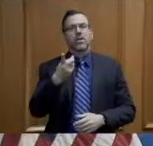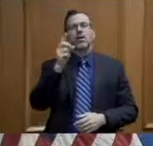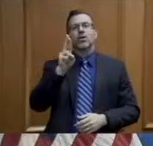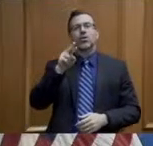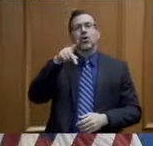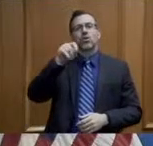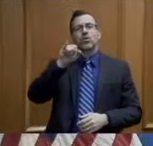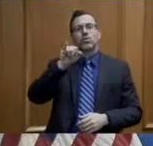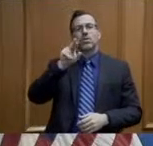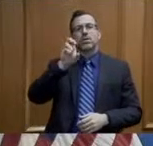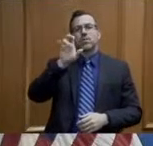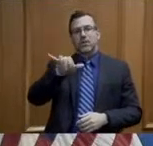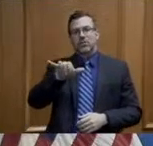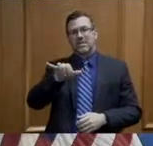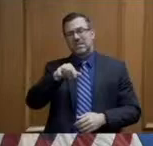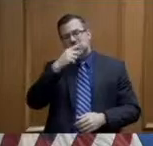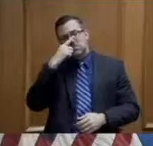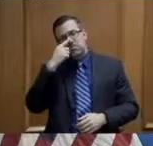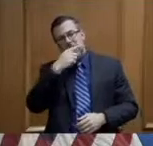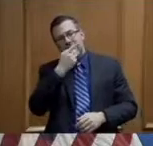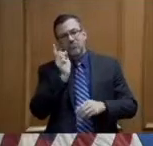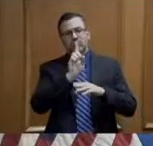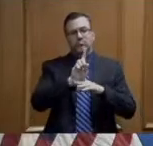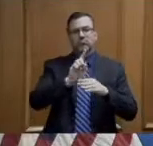if you would come up and give a health report.